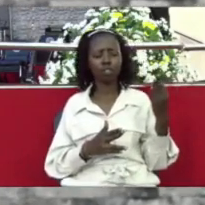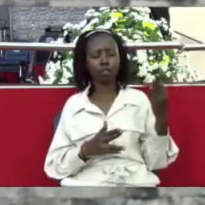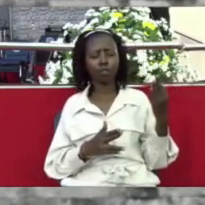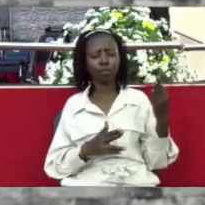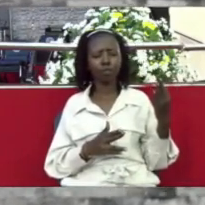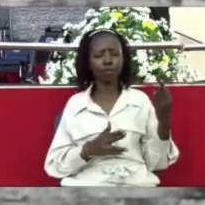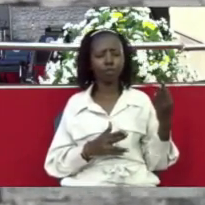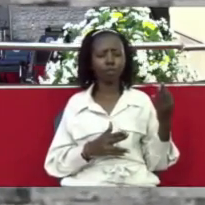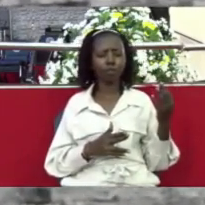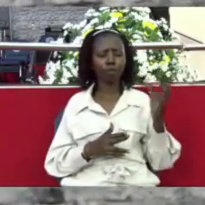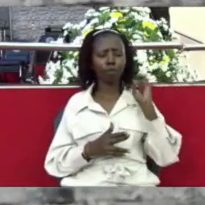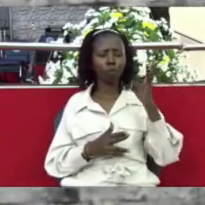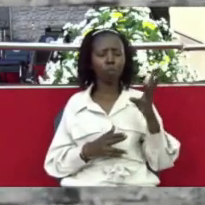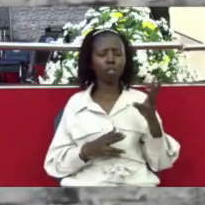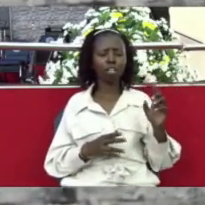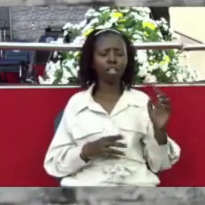I'll be able to share my testimony